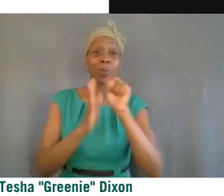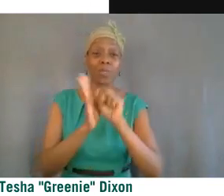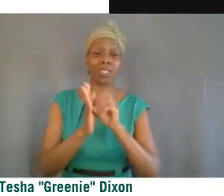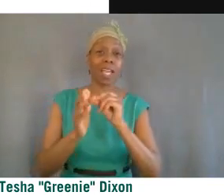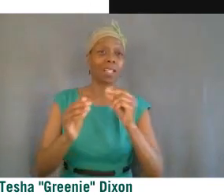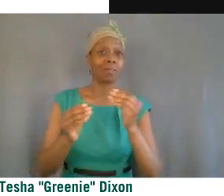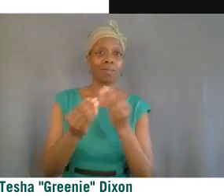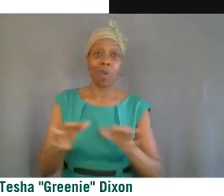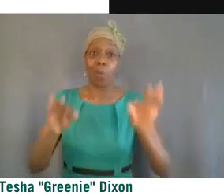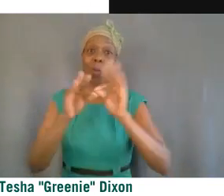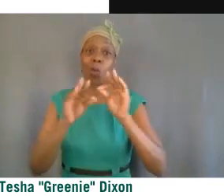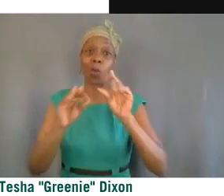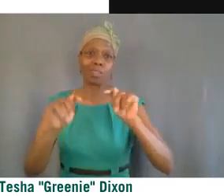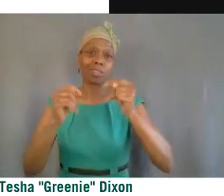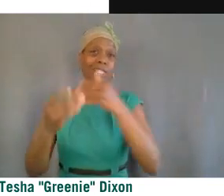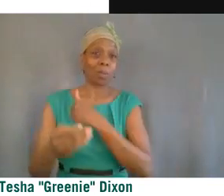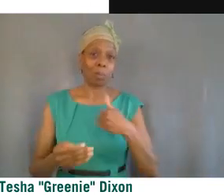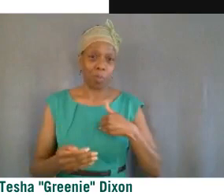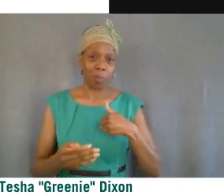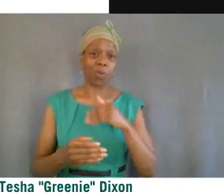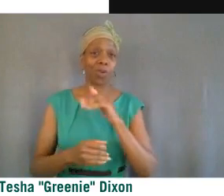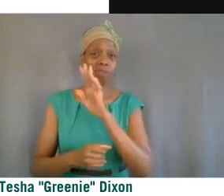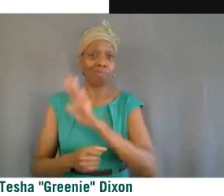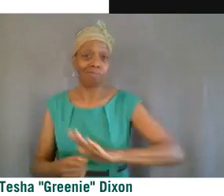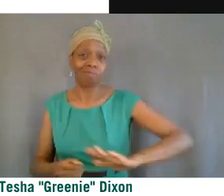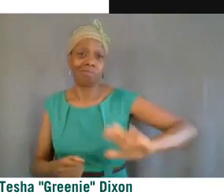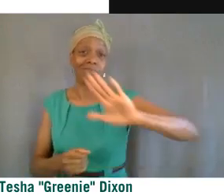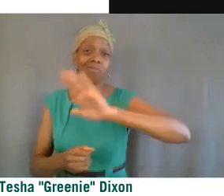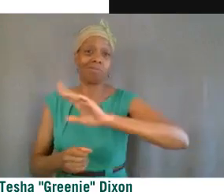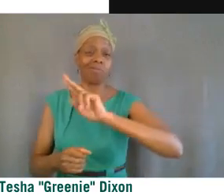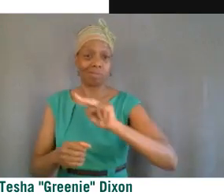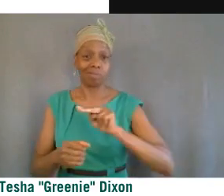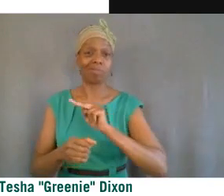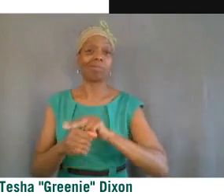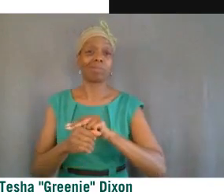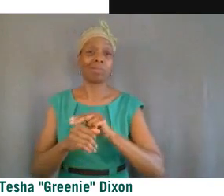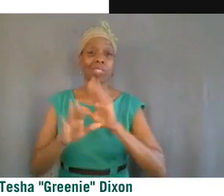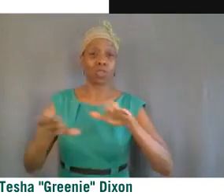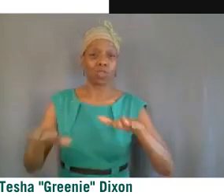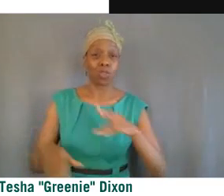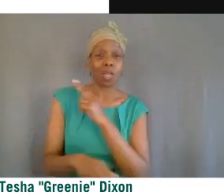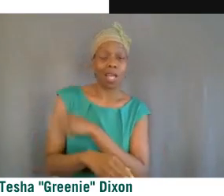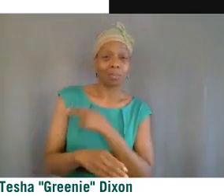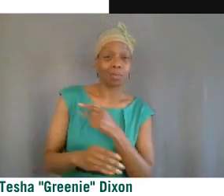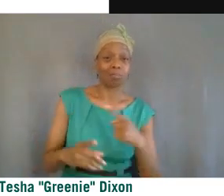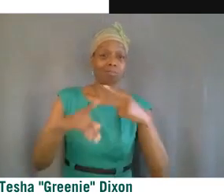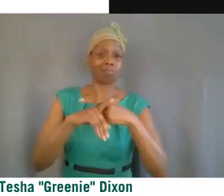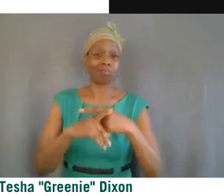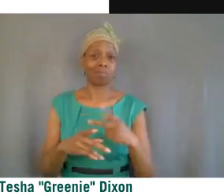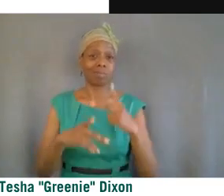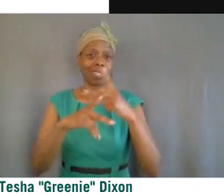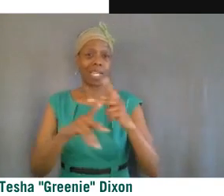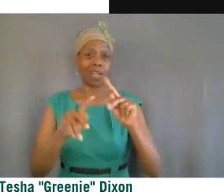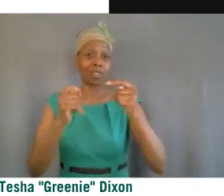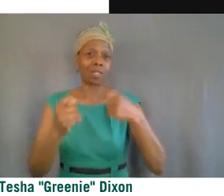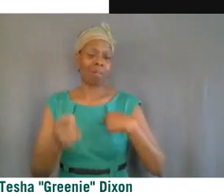team member of Nationwide Children's Hospital's complex care team, I suppose. So to get started,